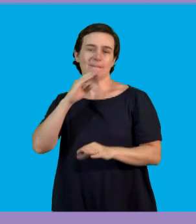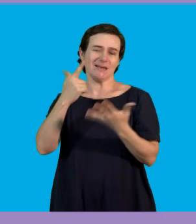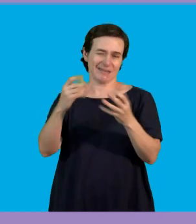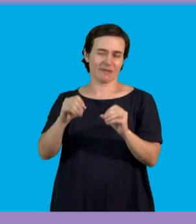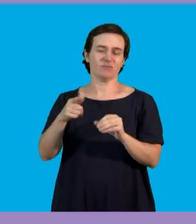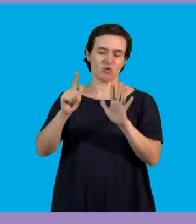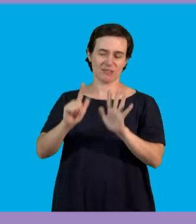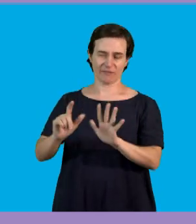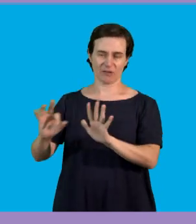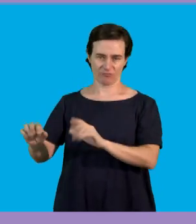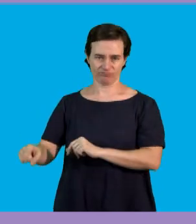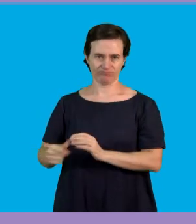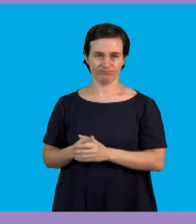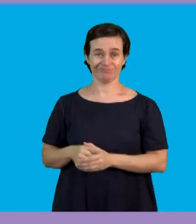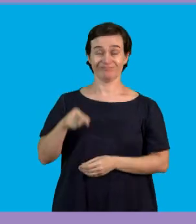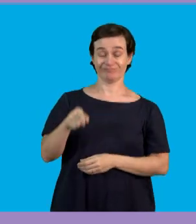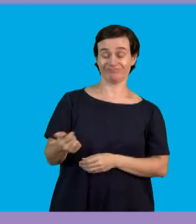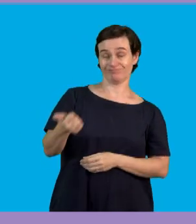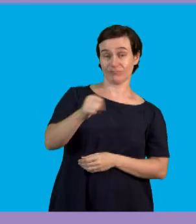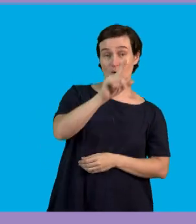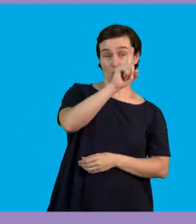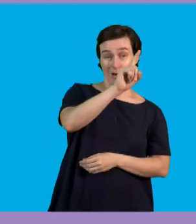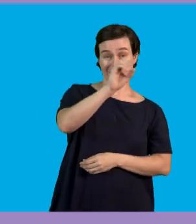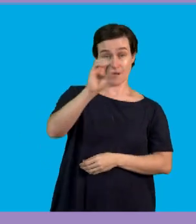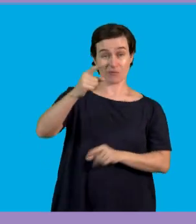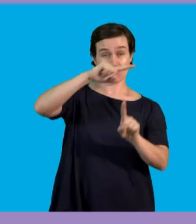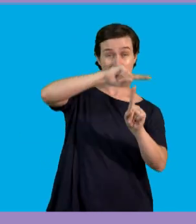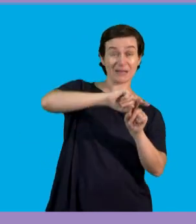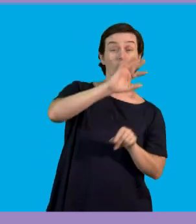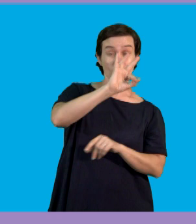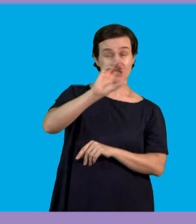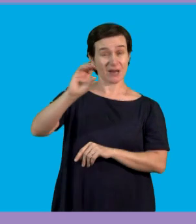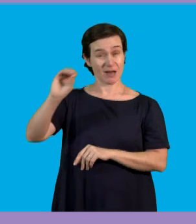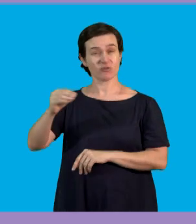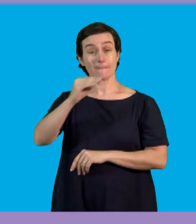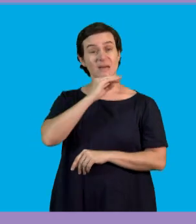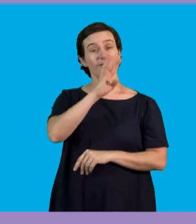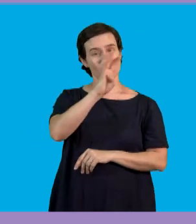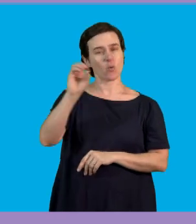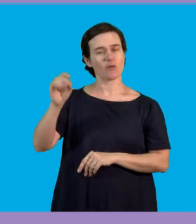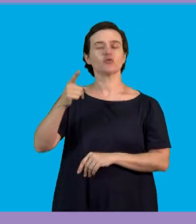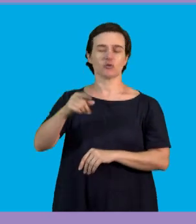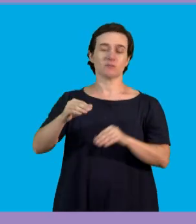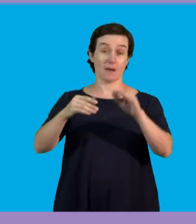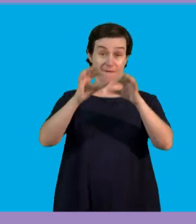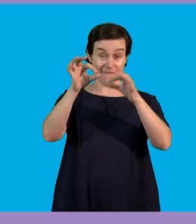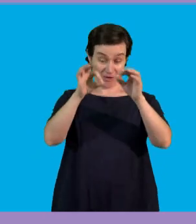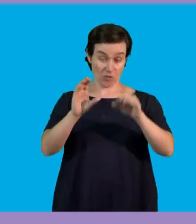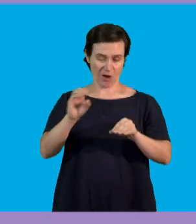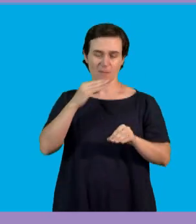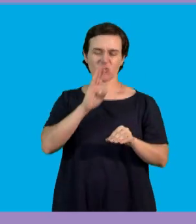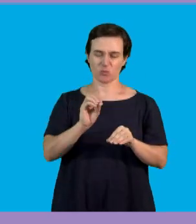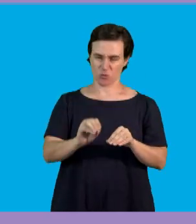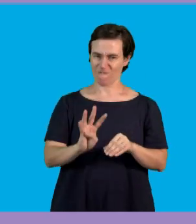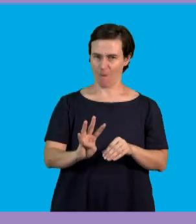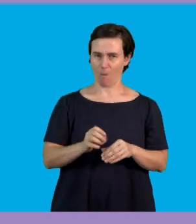100 plus 300s, and that is going to give us 400s. We move on to the thousands. That is going to